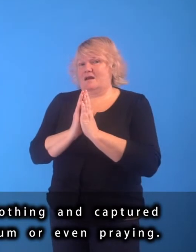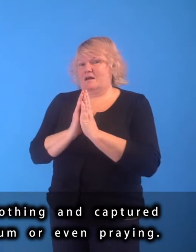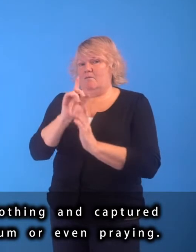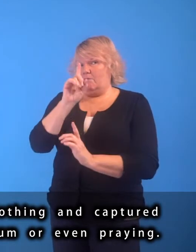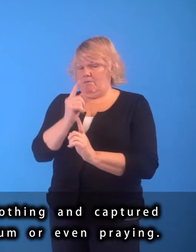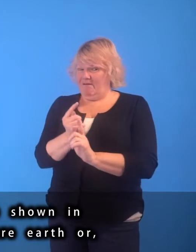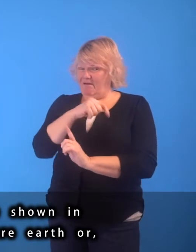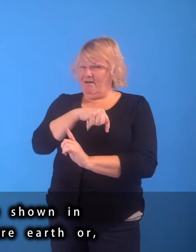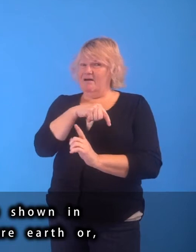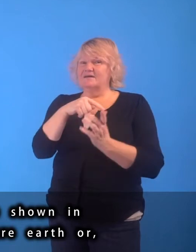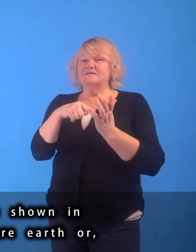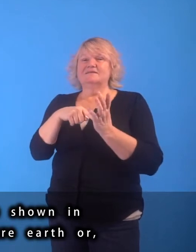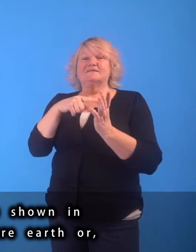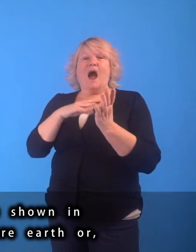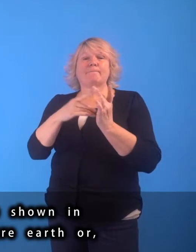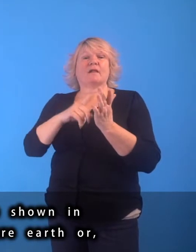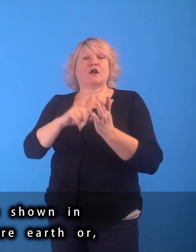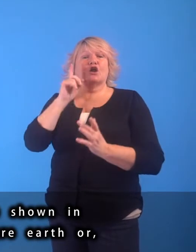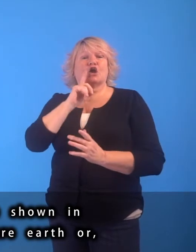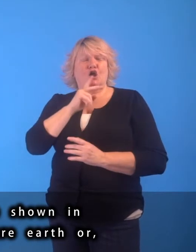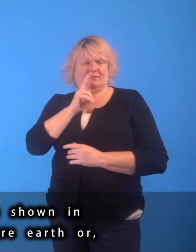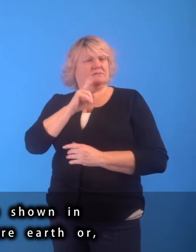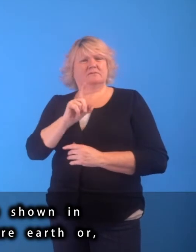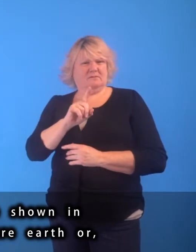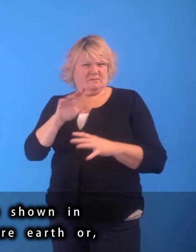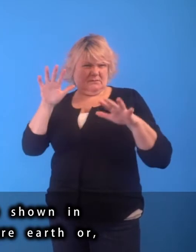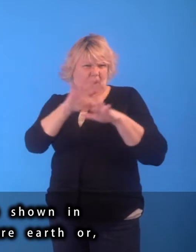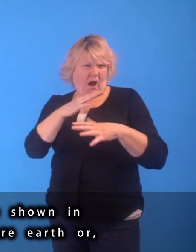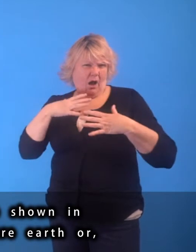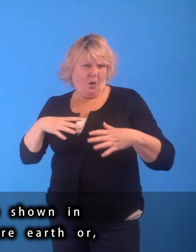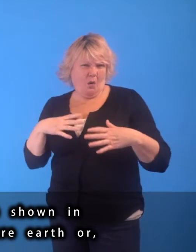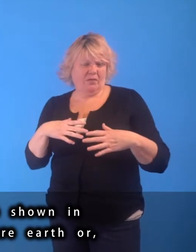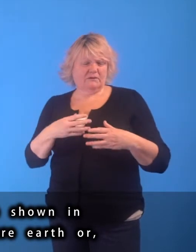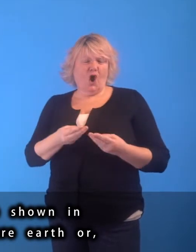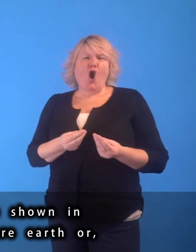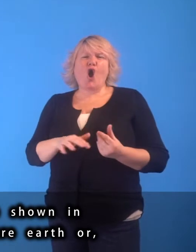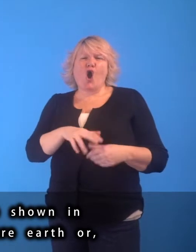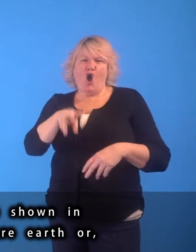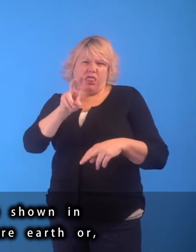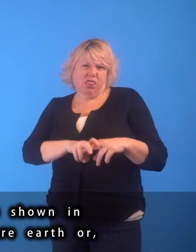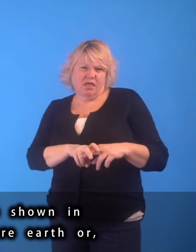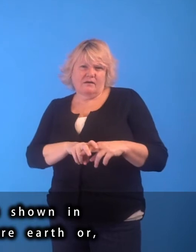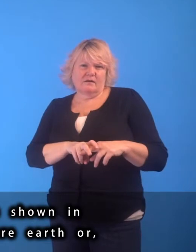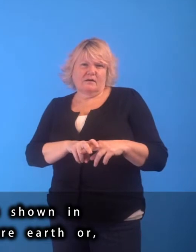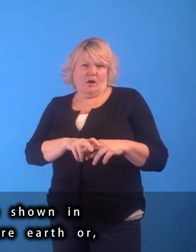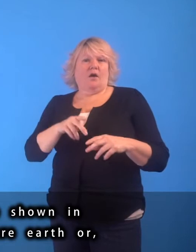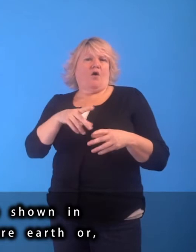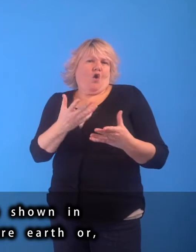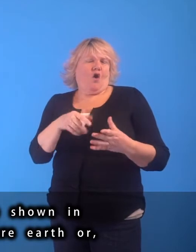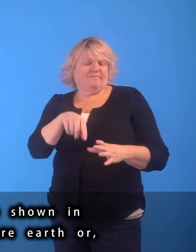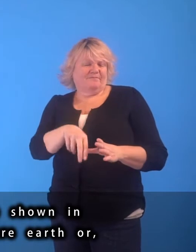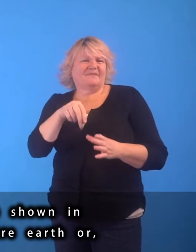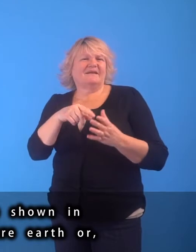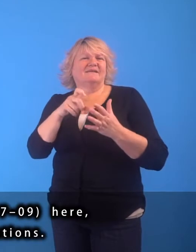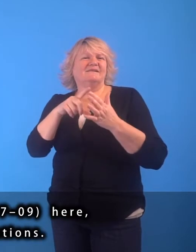praying. By contrast, the Tamil girls are shown in dark clothes, squatting on bare